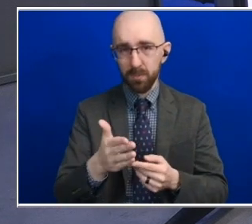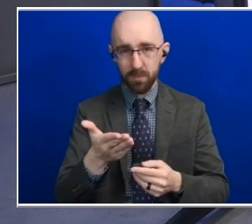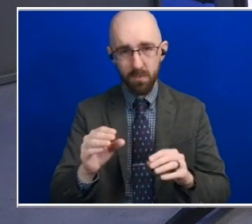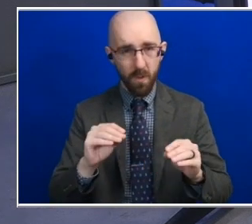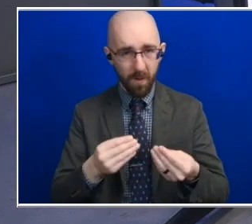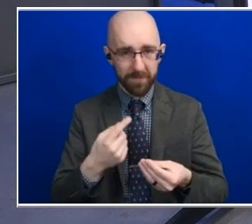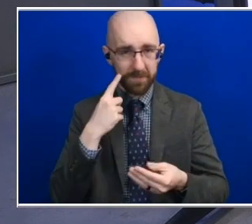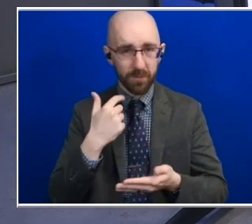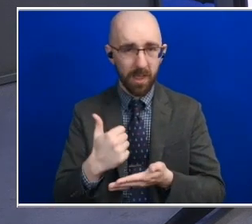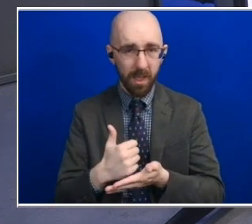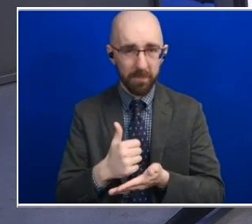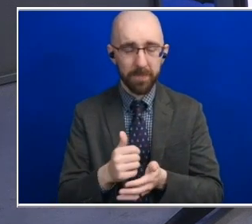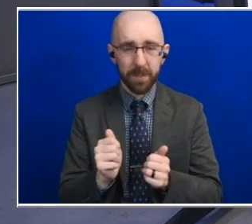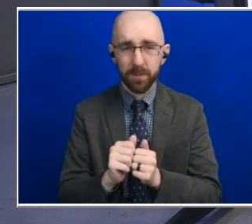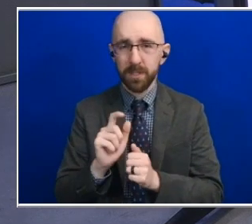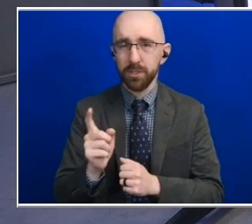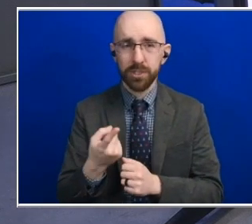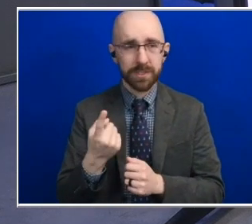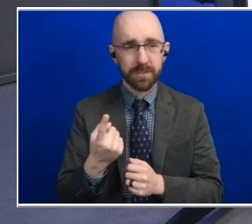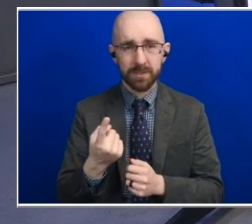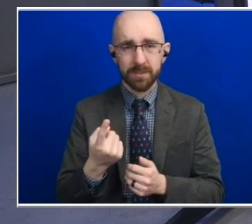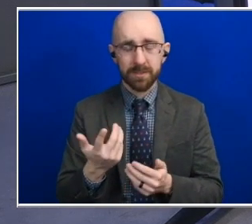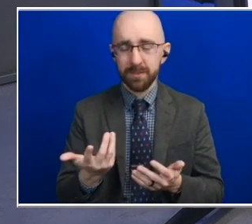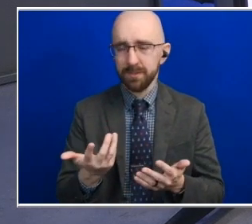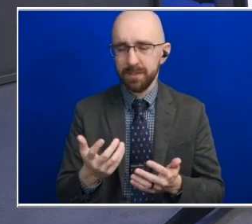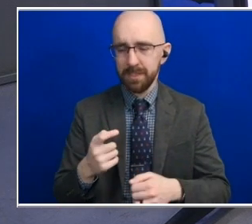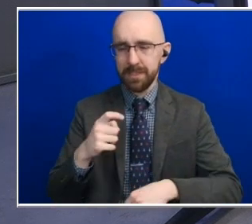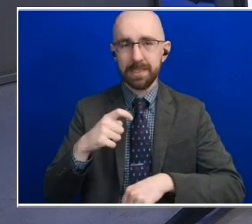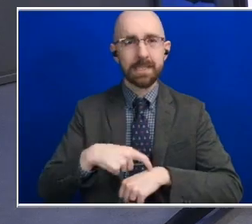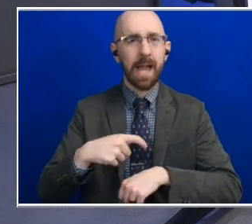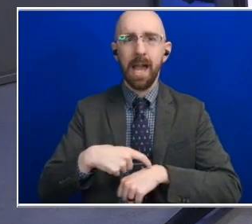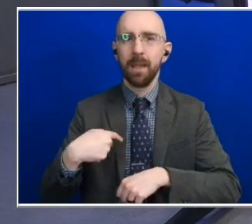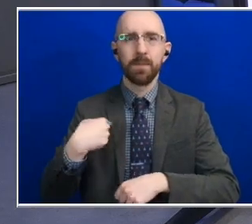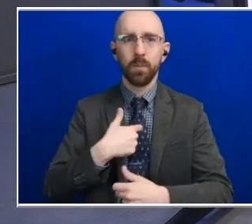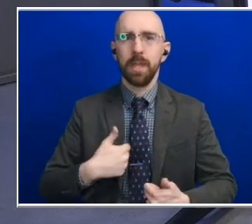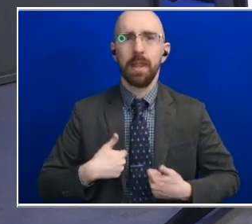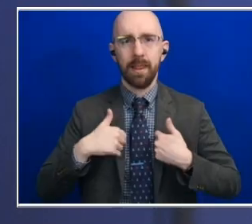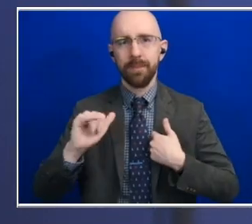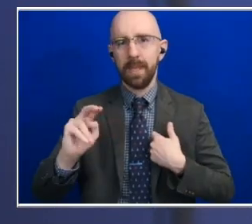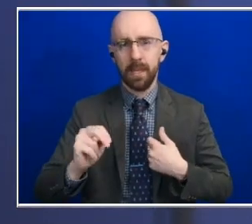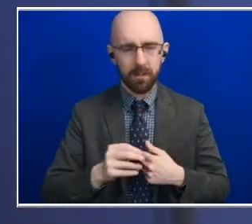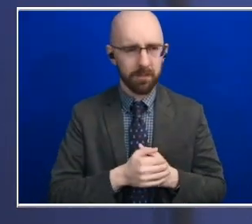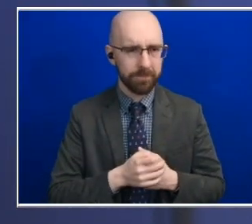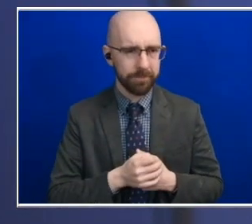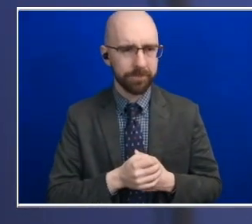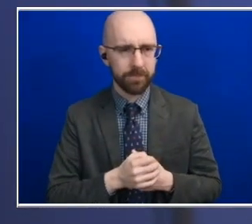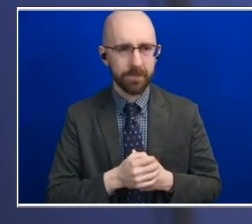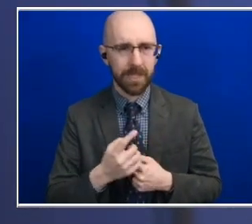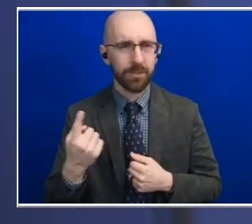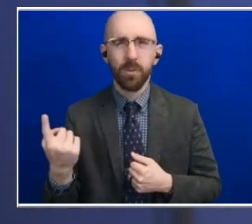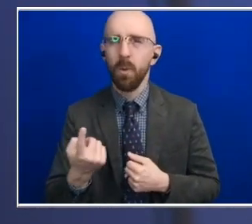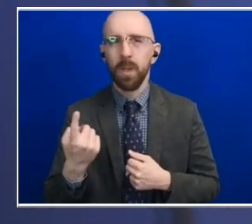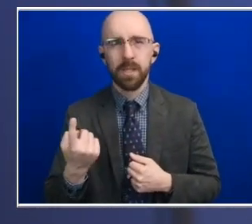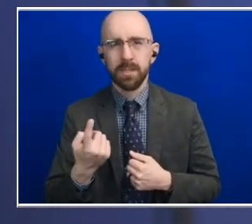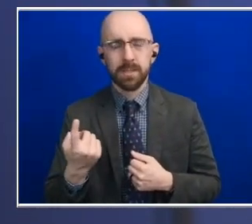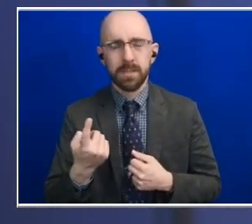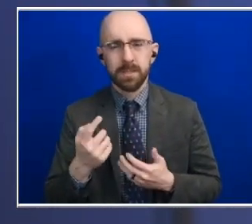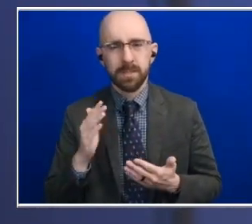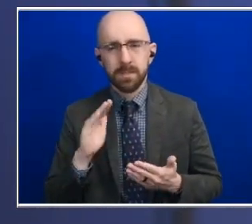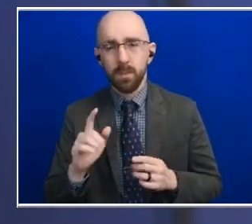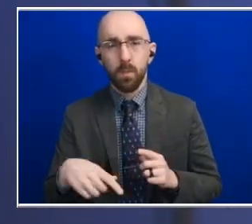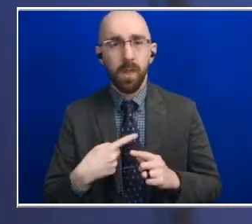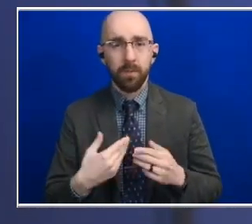just the changing, just the times we live in? There's always, when you have an illness